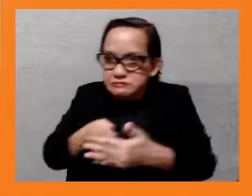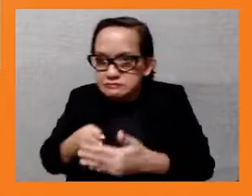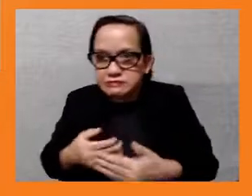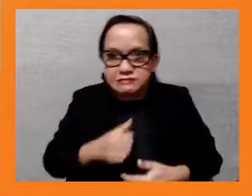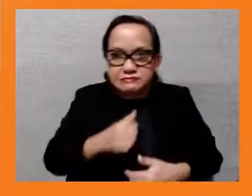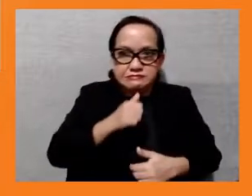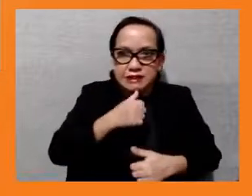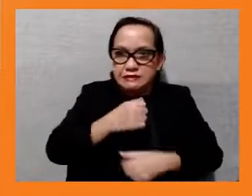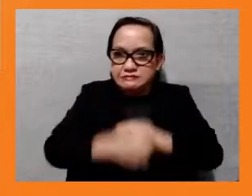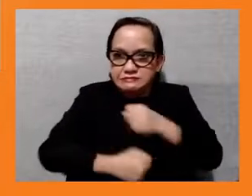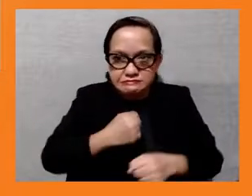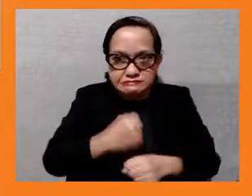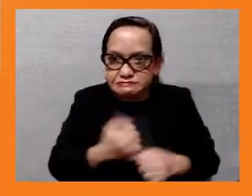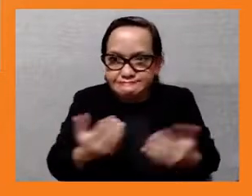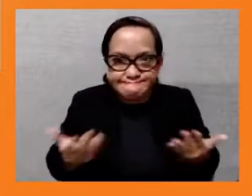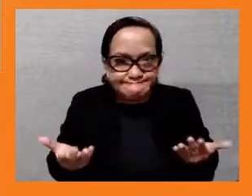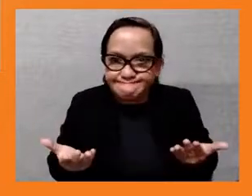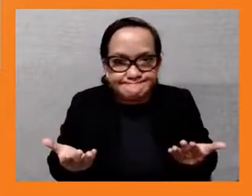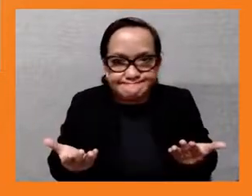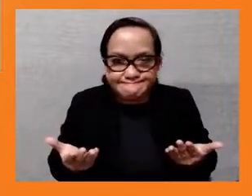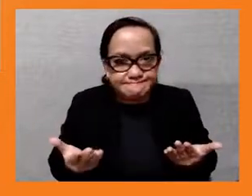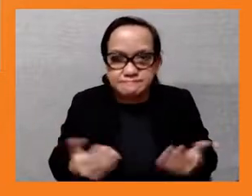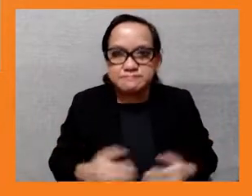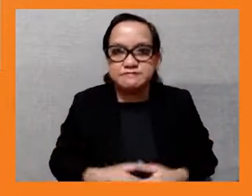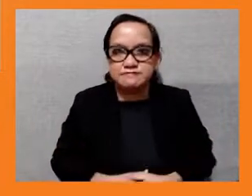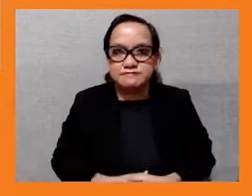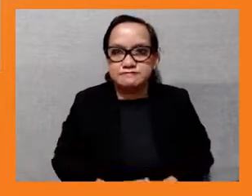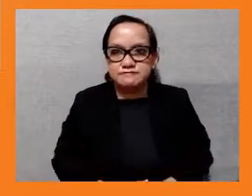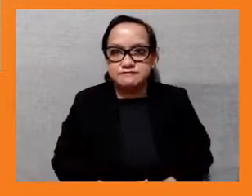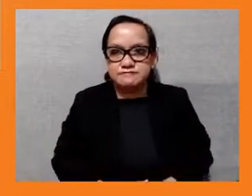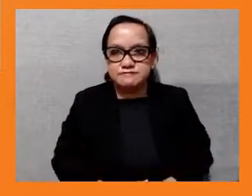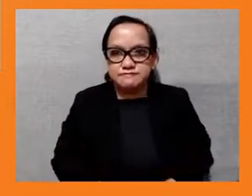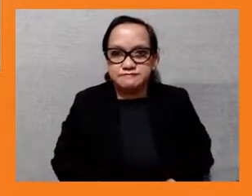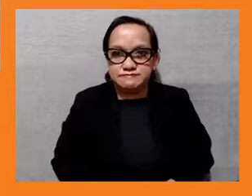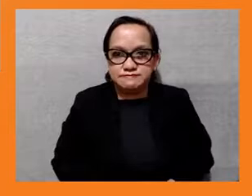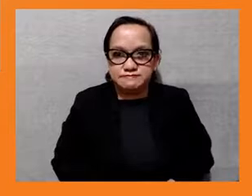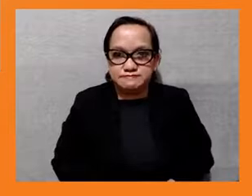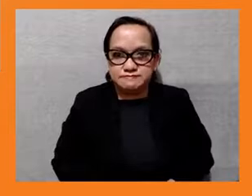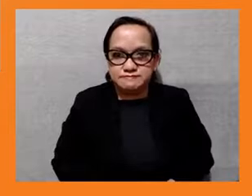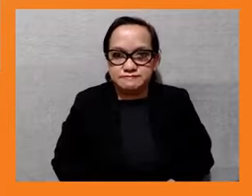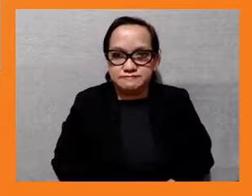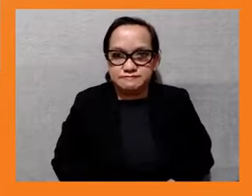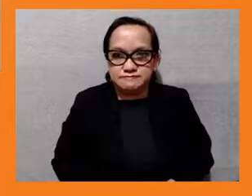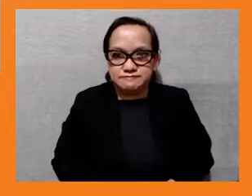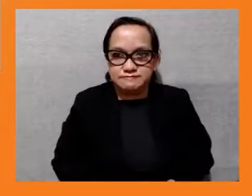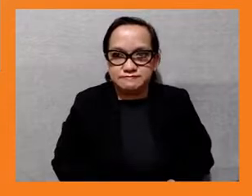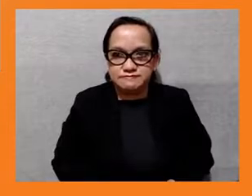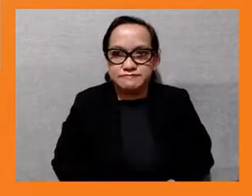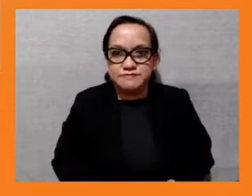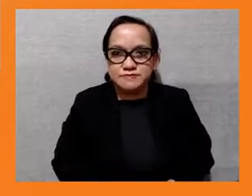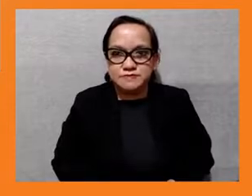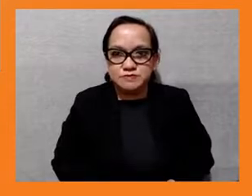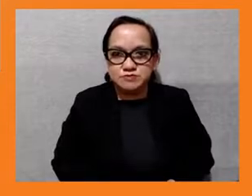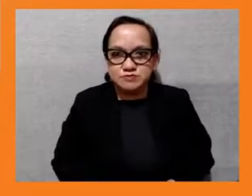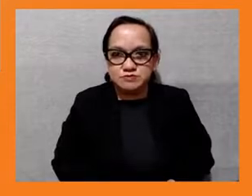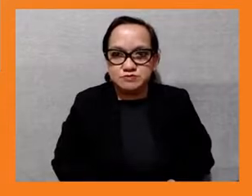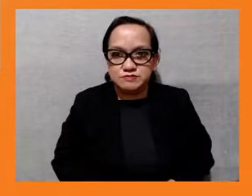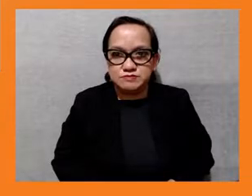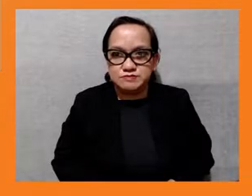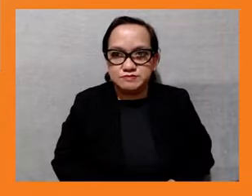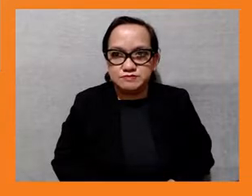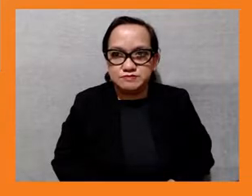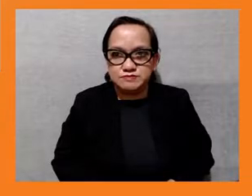the bank to act upon on? And I'm speaking in terms as specific thematic issues will also be tackled by my colleagues in